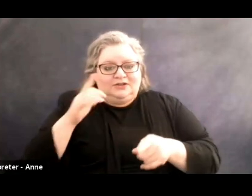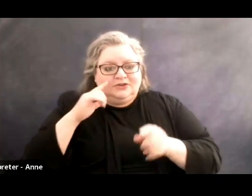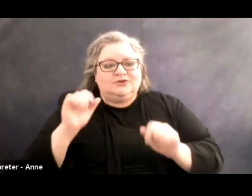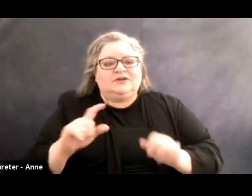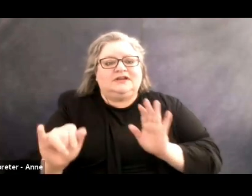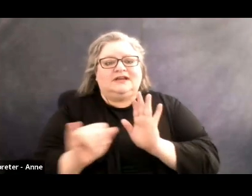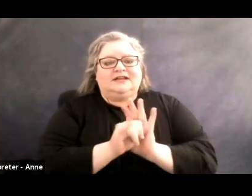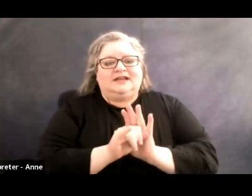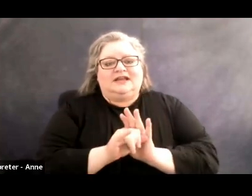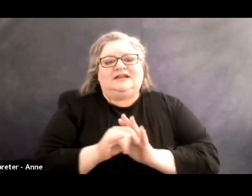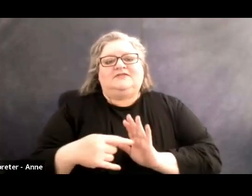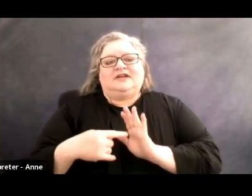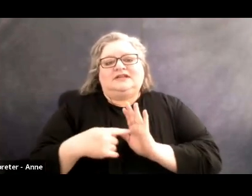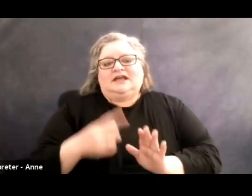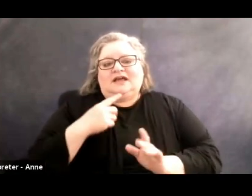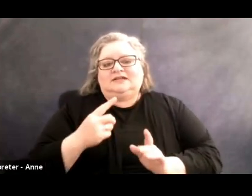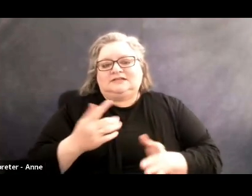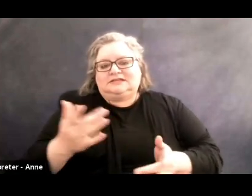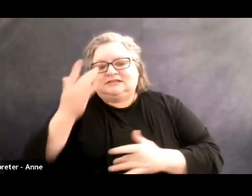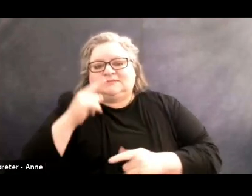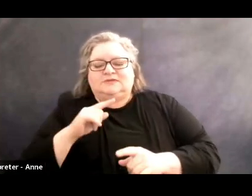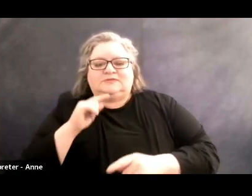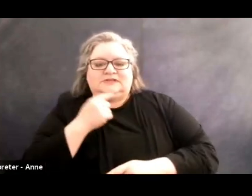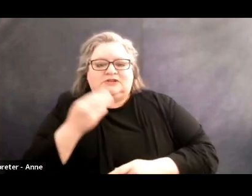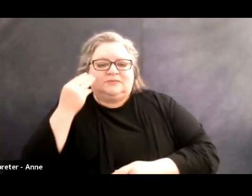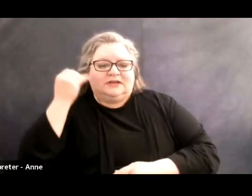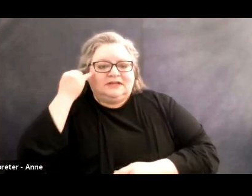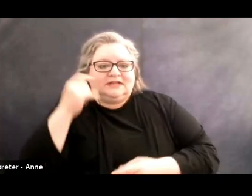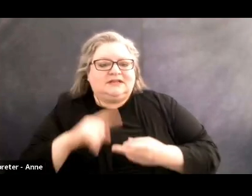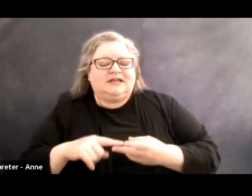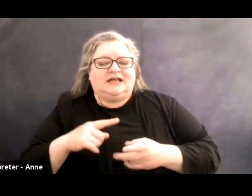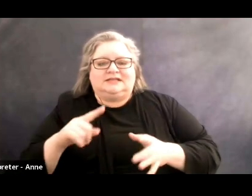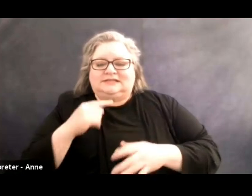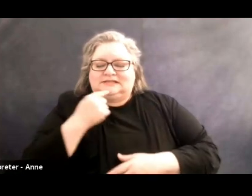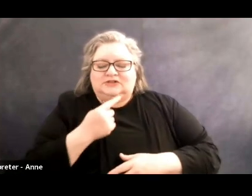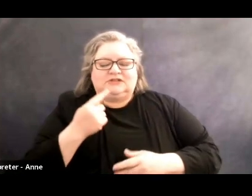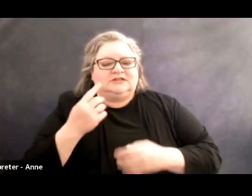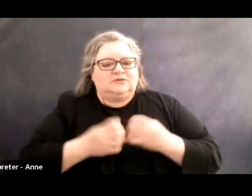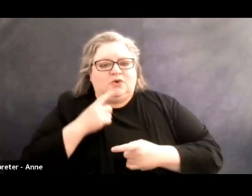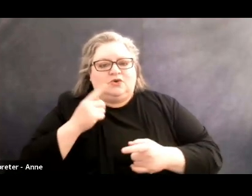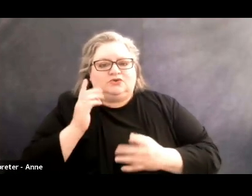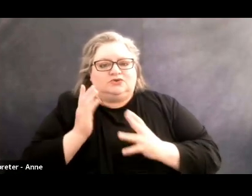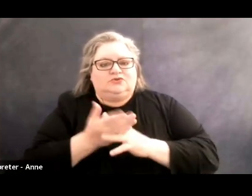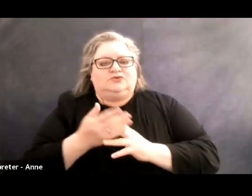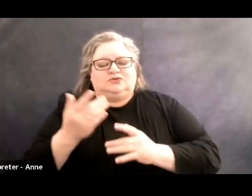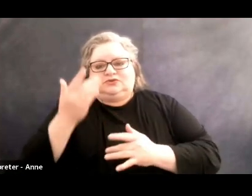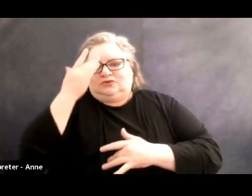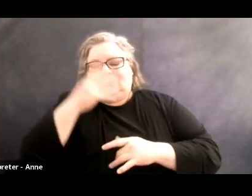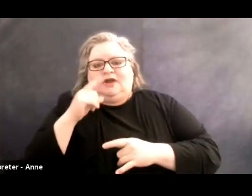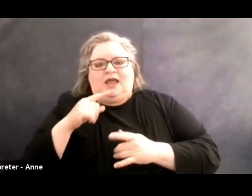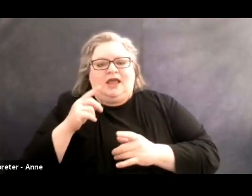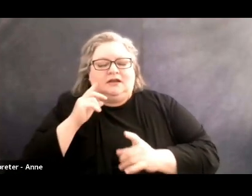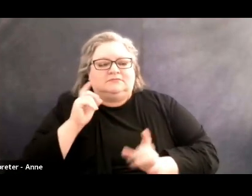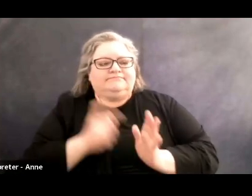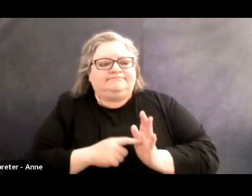to identify signs and symptoms of serious mental illness and serious emotional disturbance and recognize how those are turning points